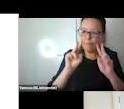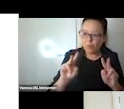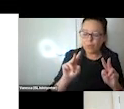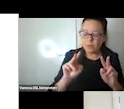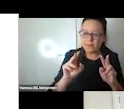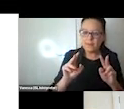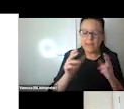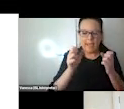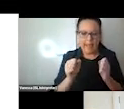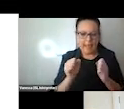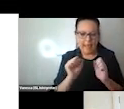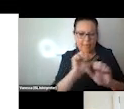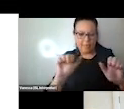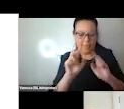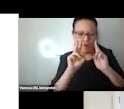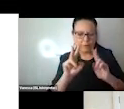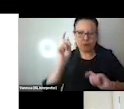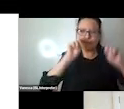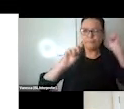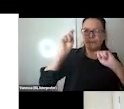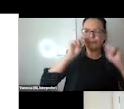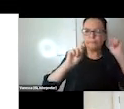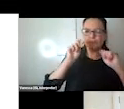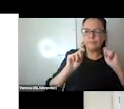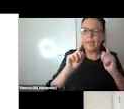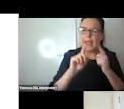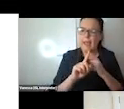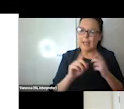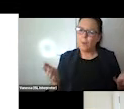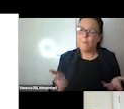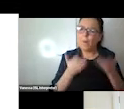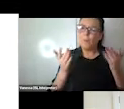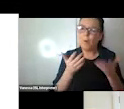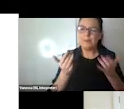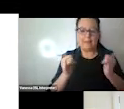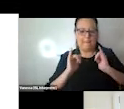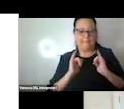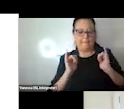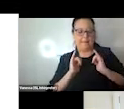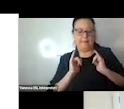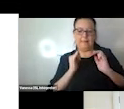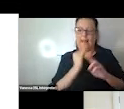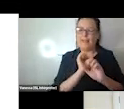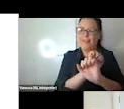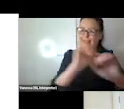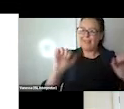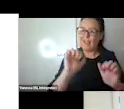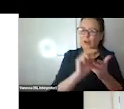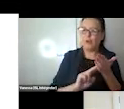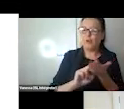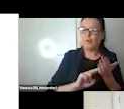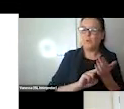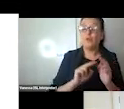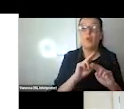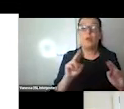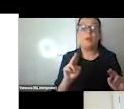This contributes to their fairness and market relevance and promotes confidence in their use. So not only had